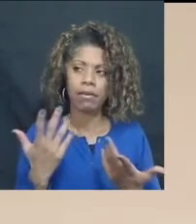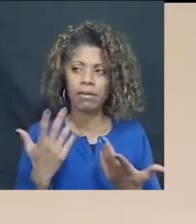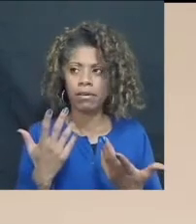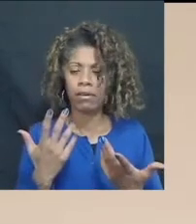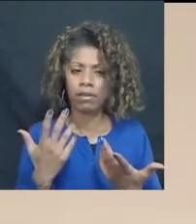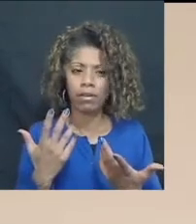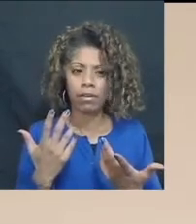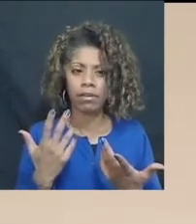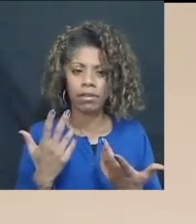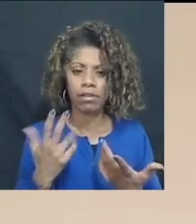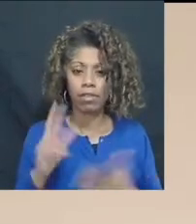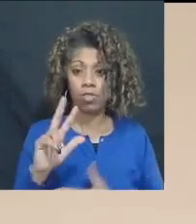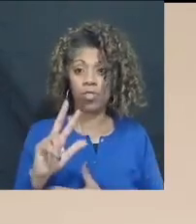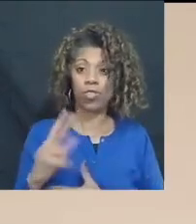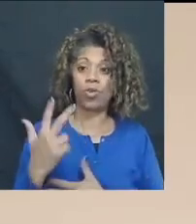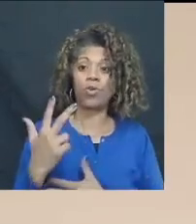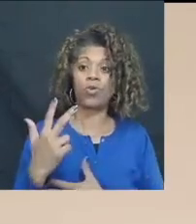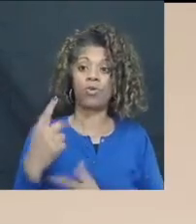of